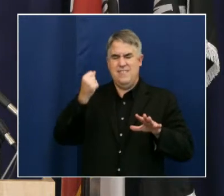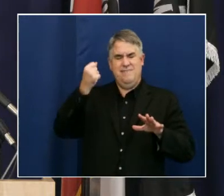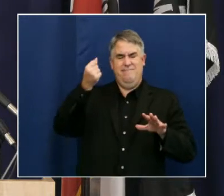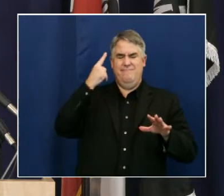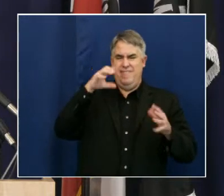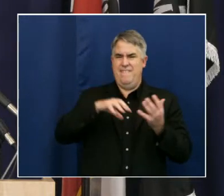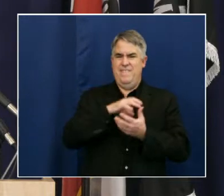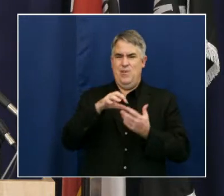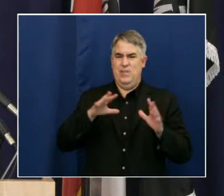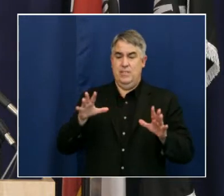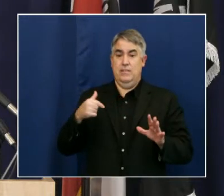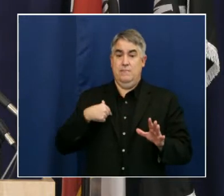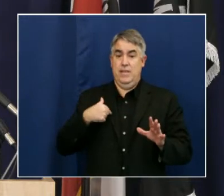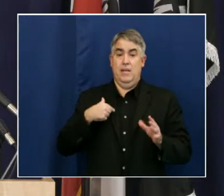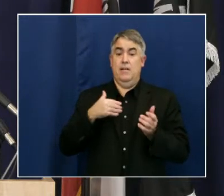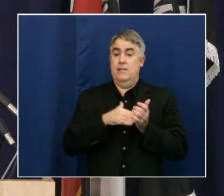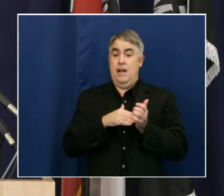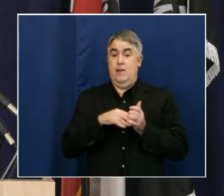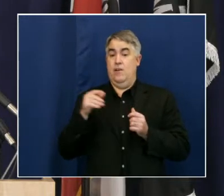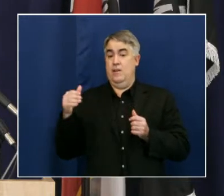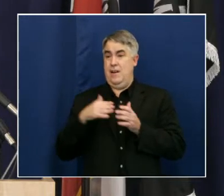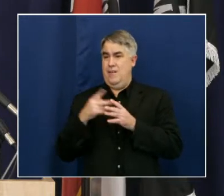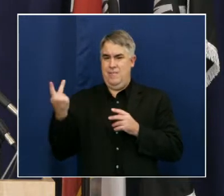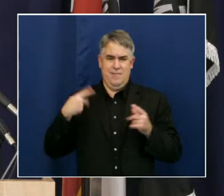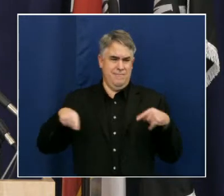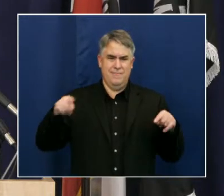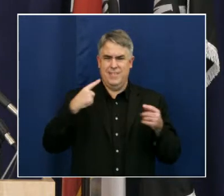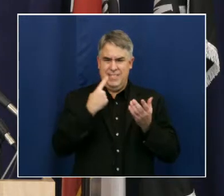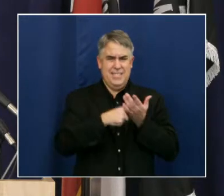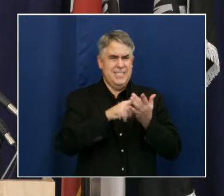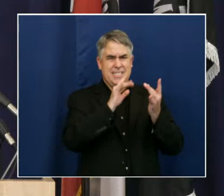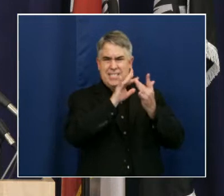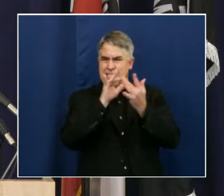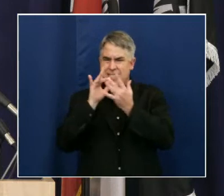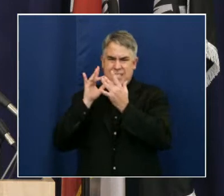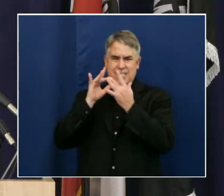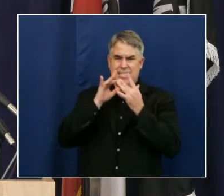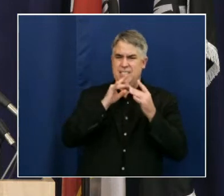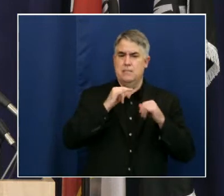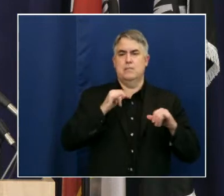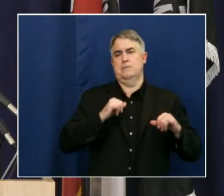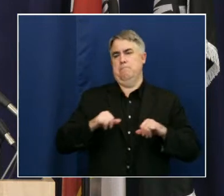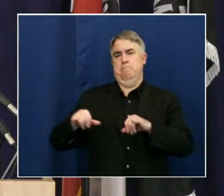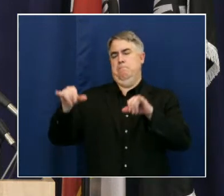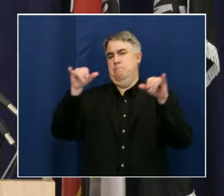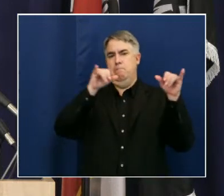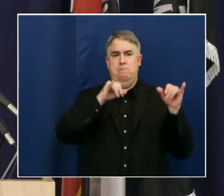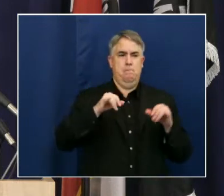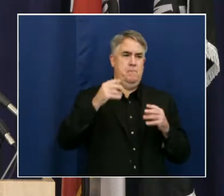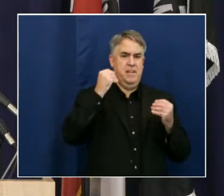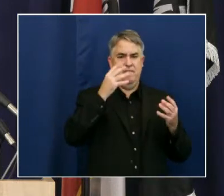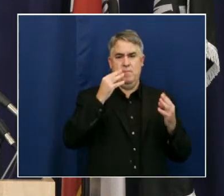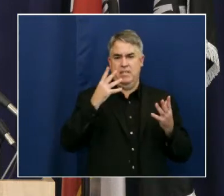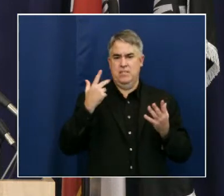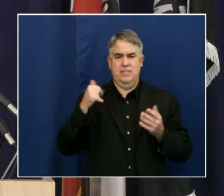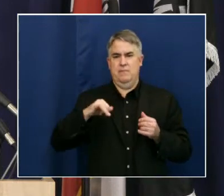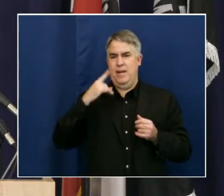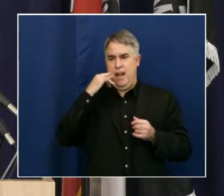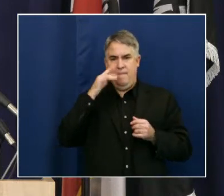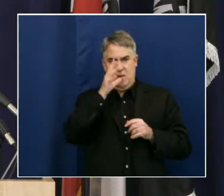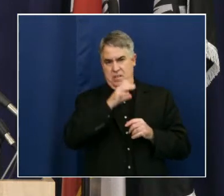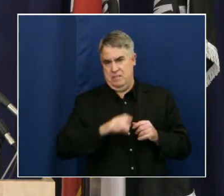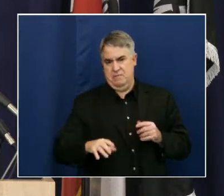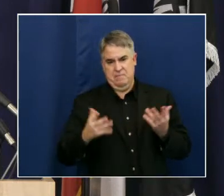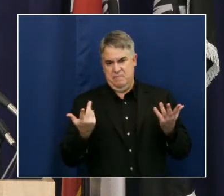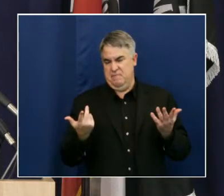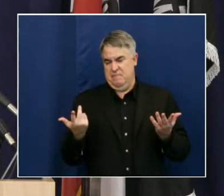is, with our counterparts in other counties, and I can tell you that all the other counties in Southern California and really the majority of large